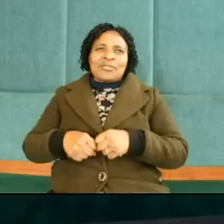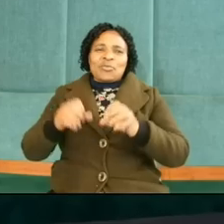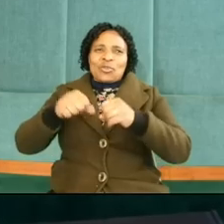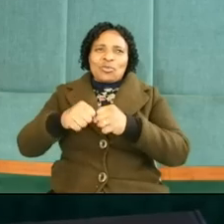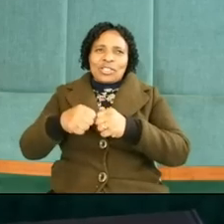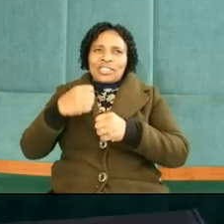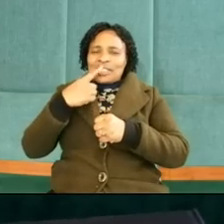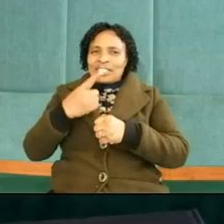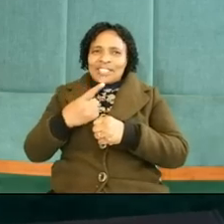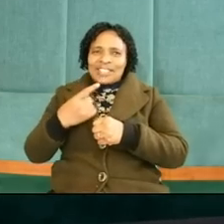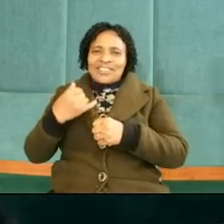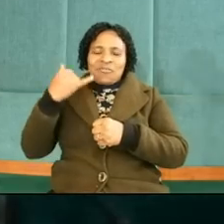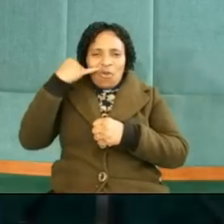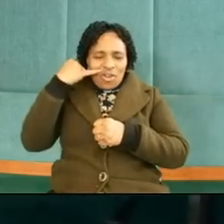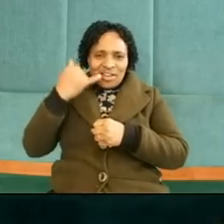Her cell phone.